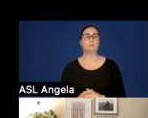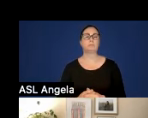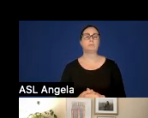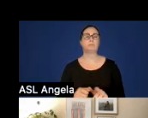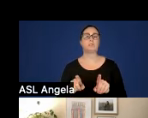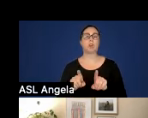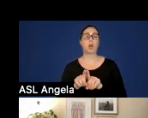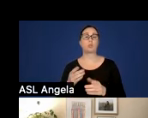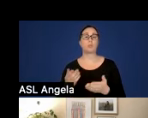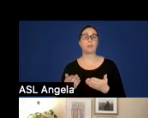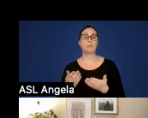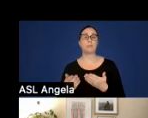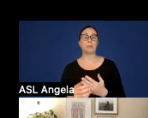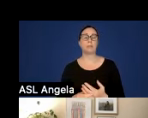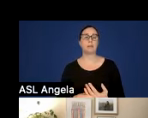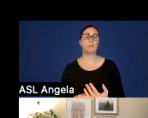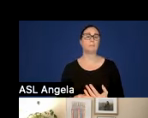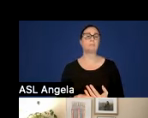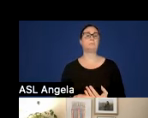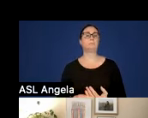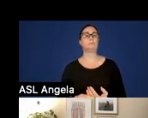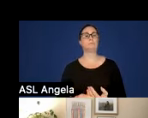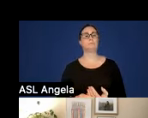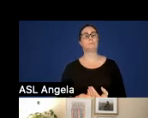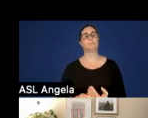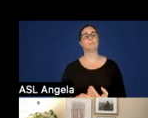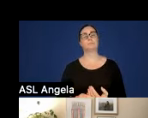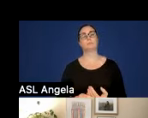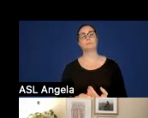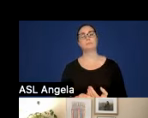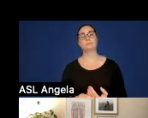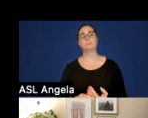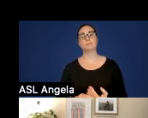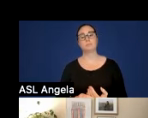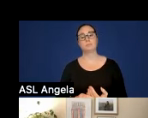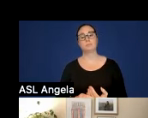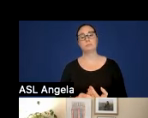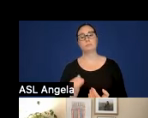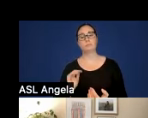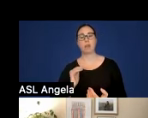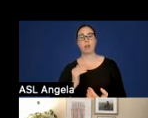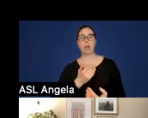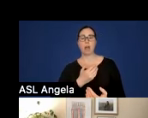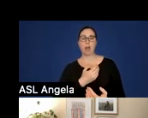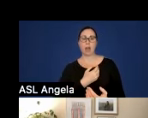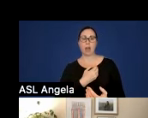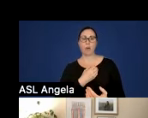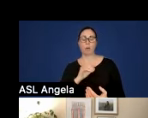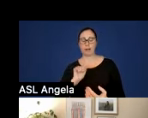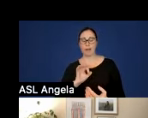Also, maybe our affect is not easily understood by non-Native